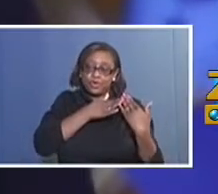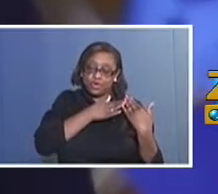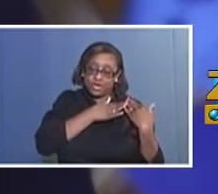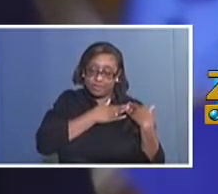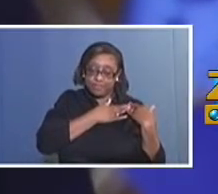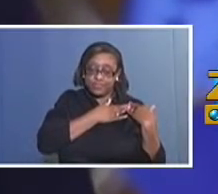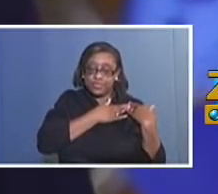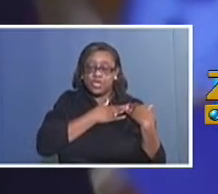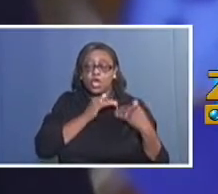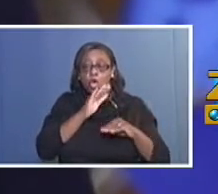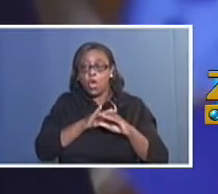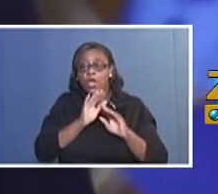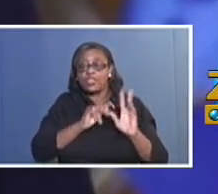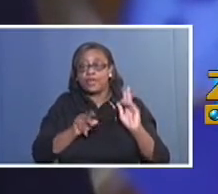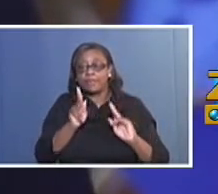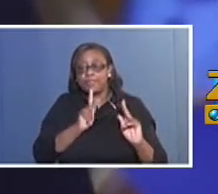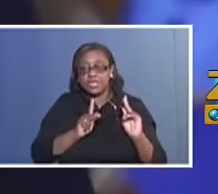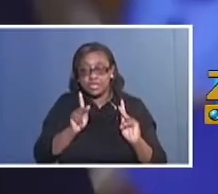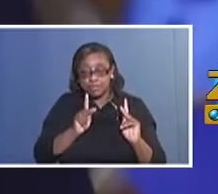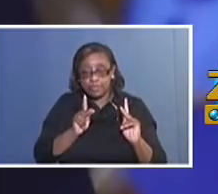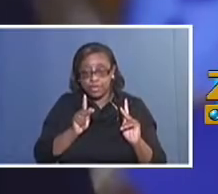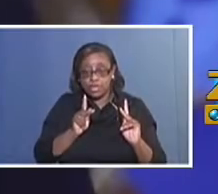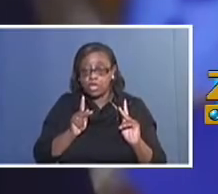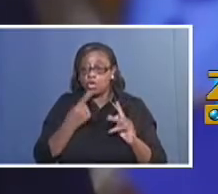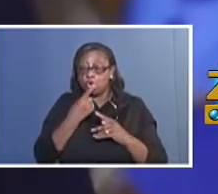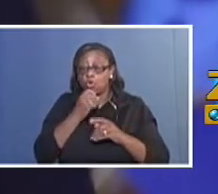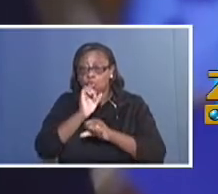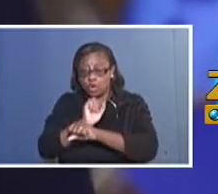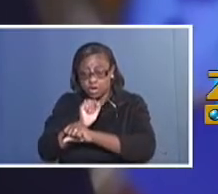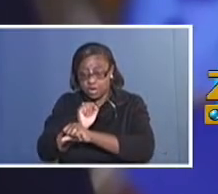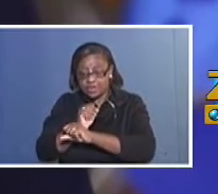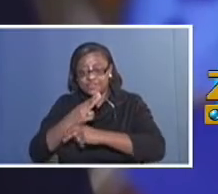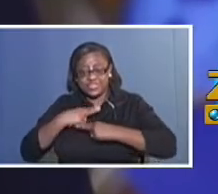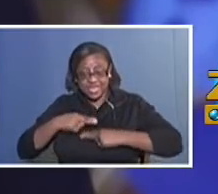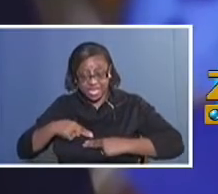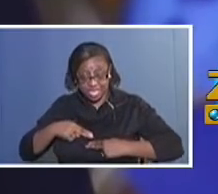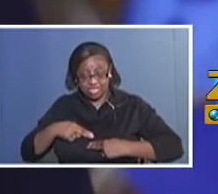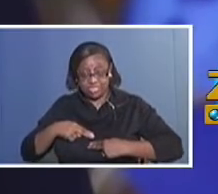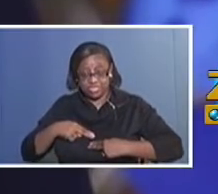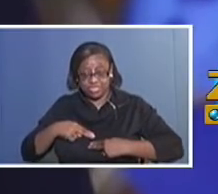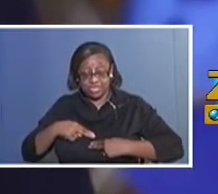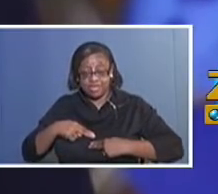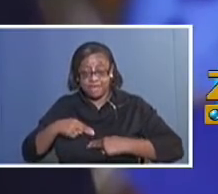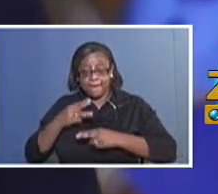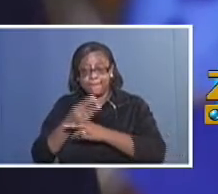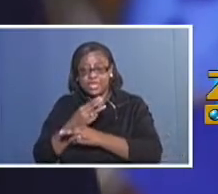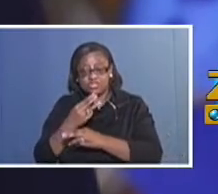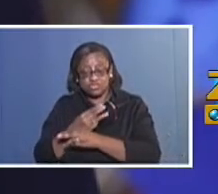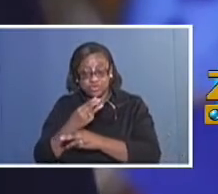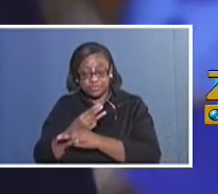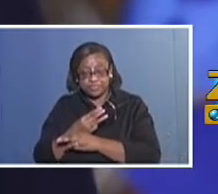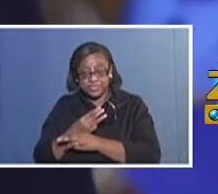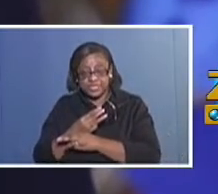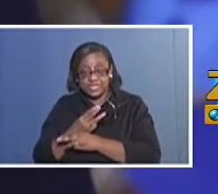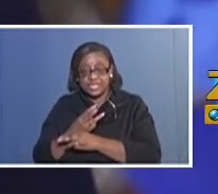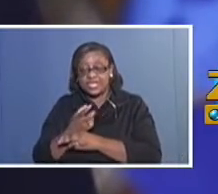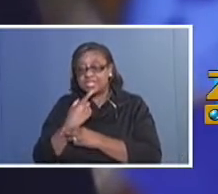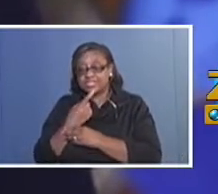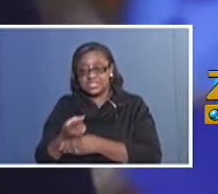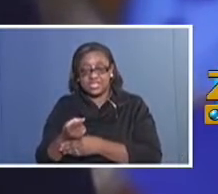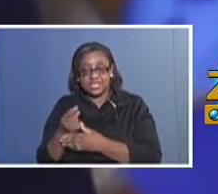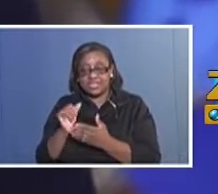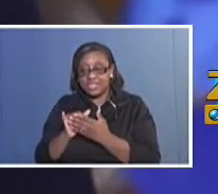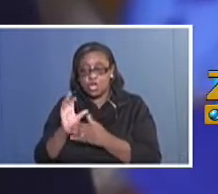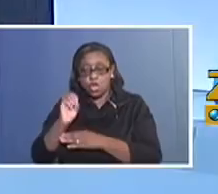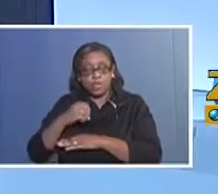mostly on the people that power our health systems. For them, there is nothing mild about the